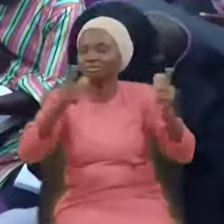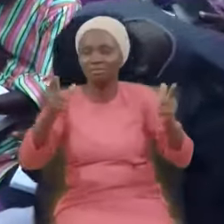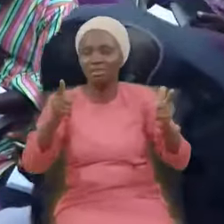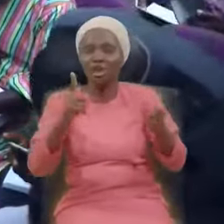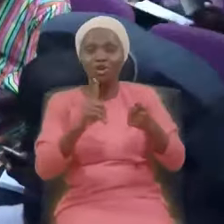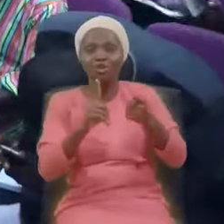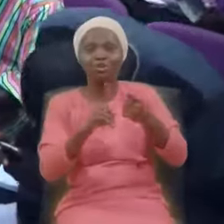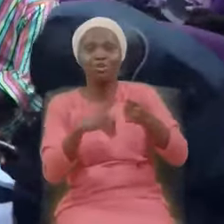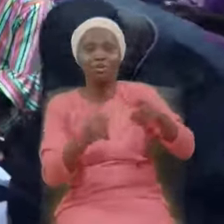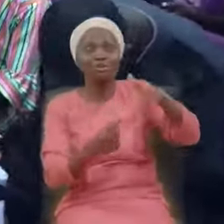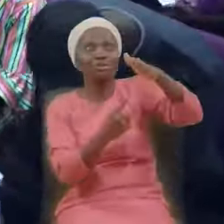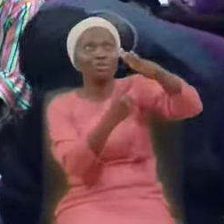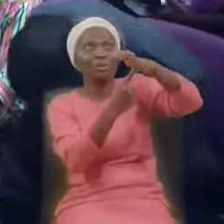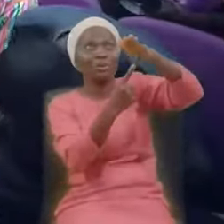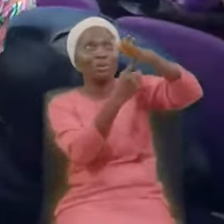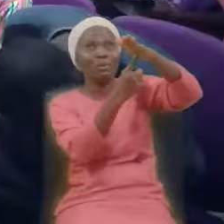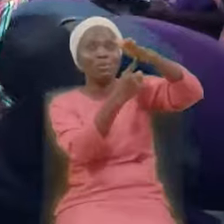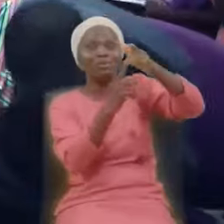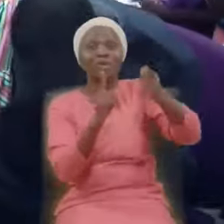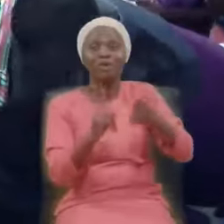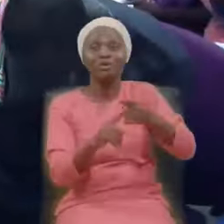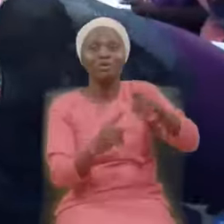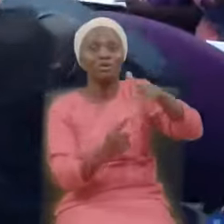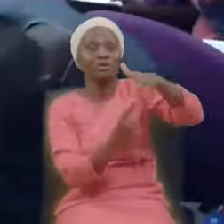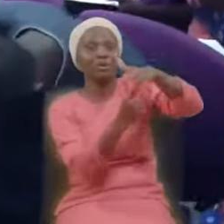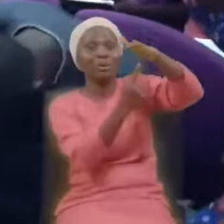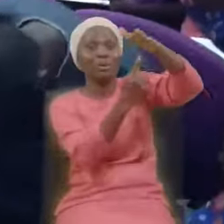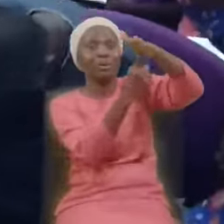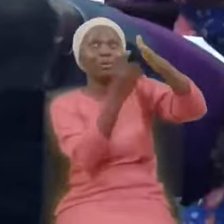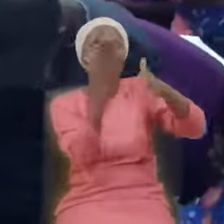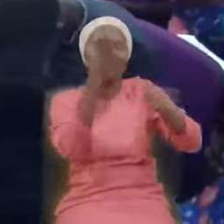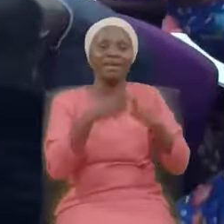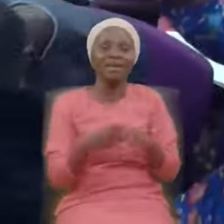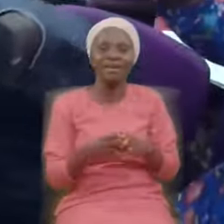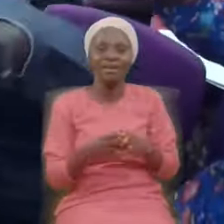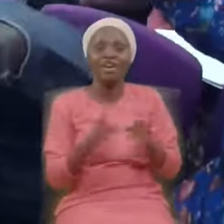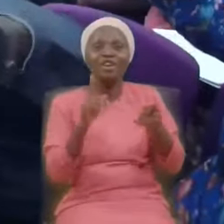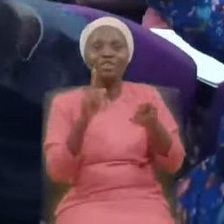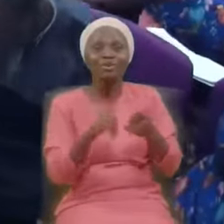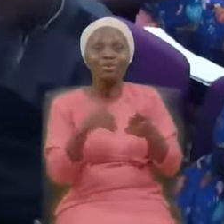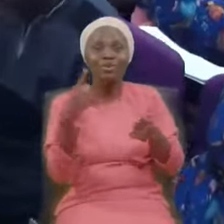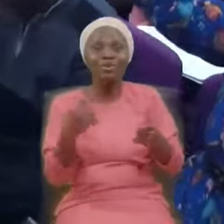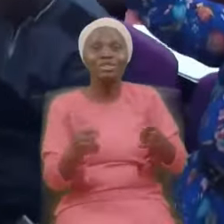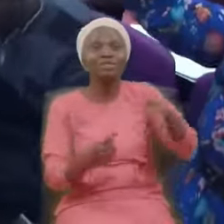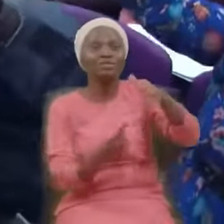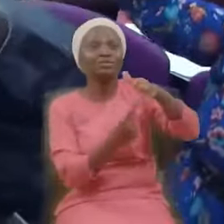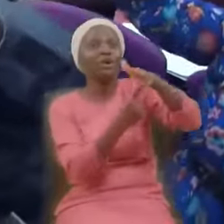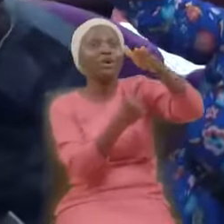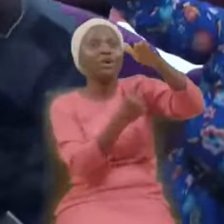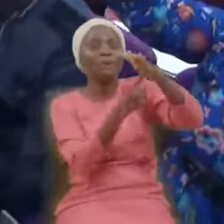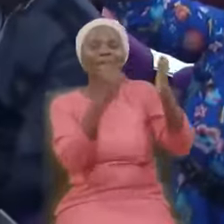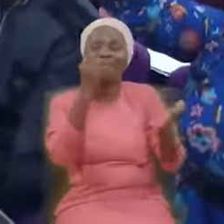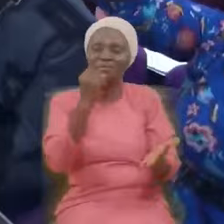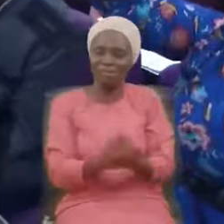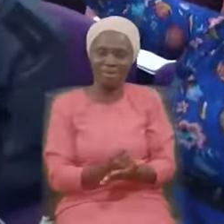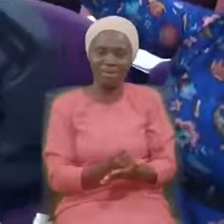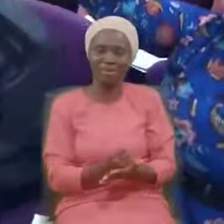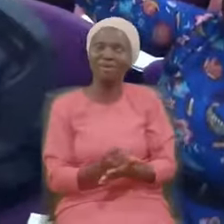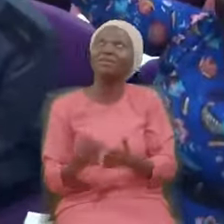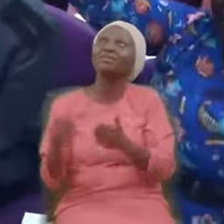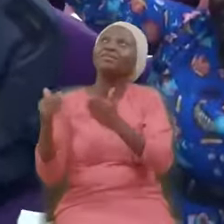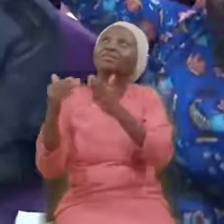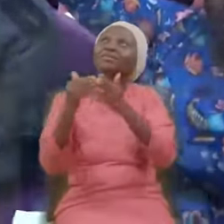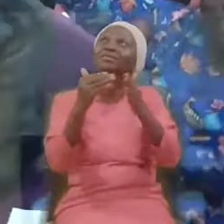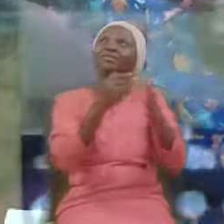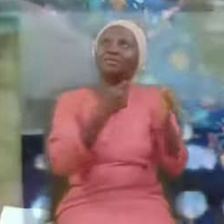top, to the top, to the top. Lead me to